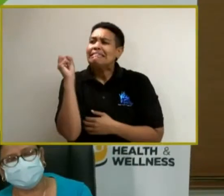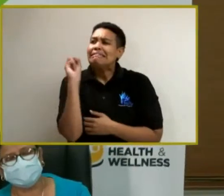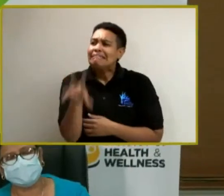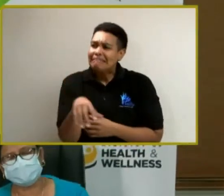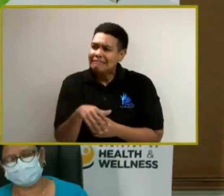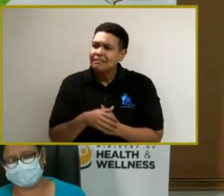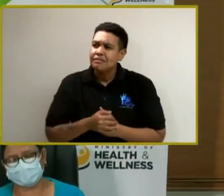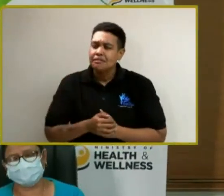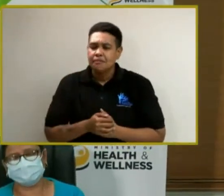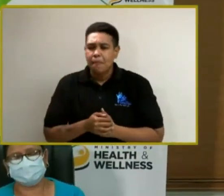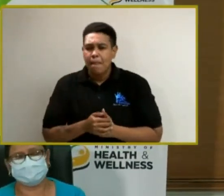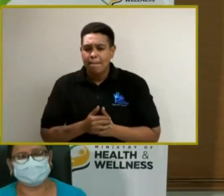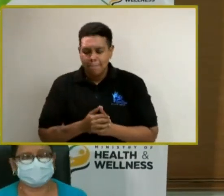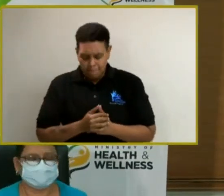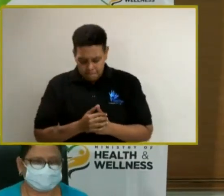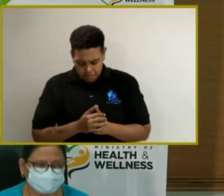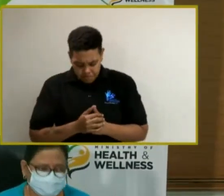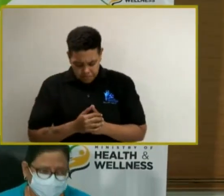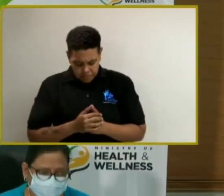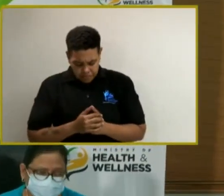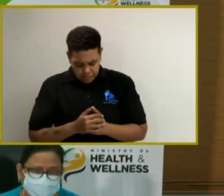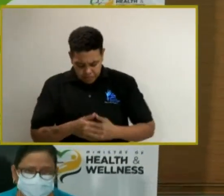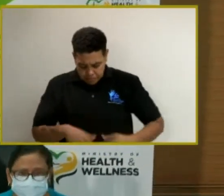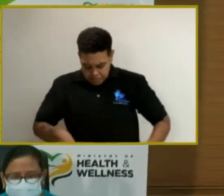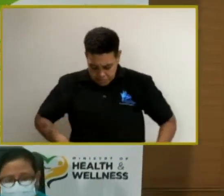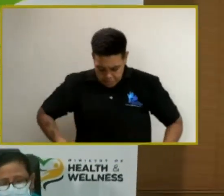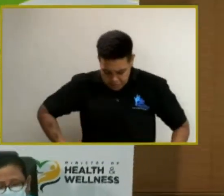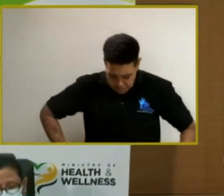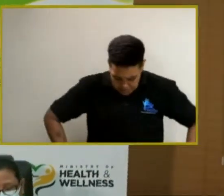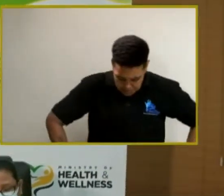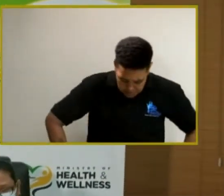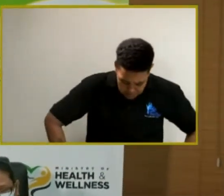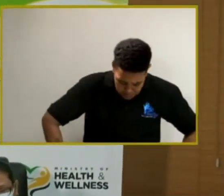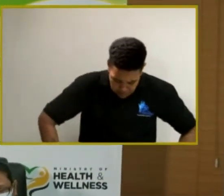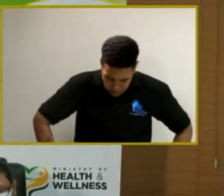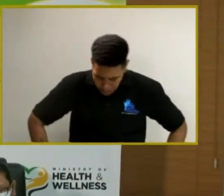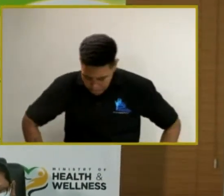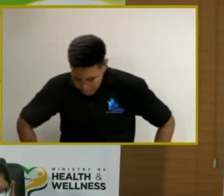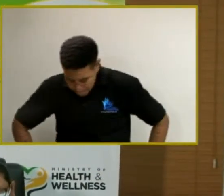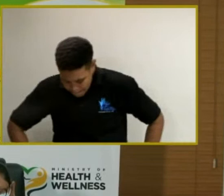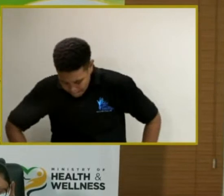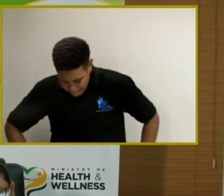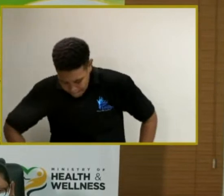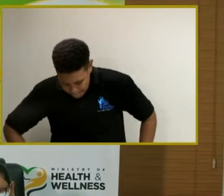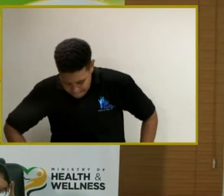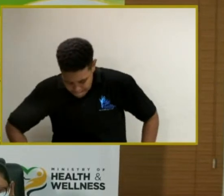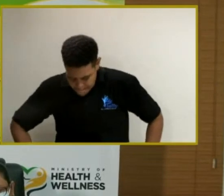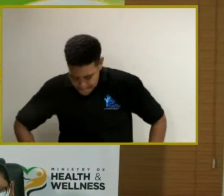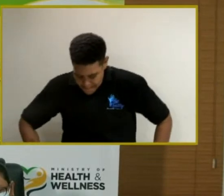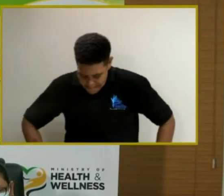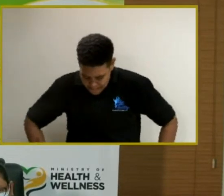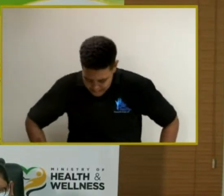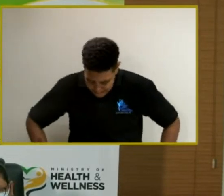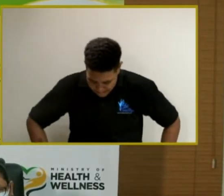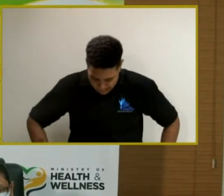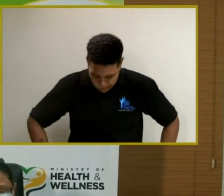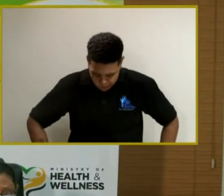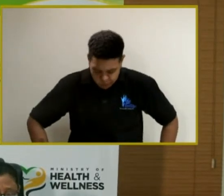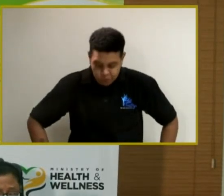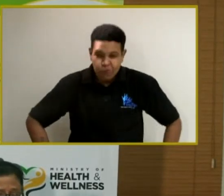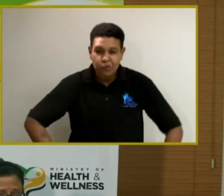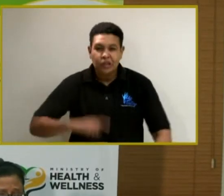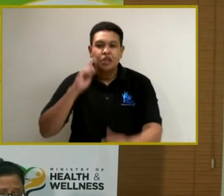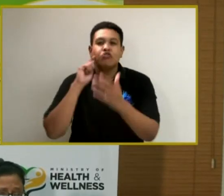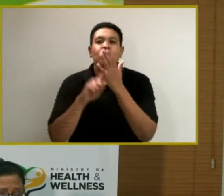I recognize, that there was something posted in social media about Jamaica